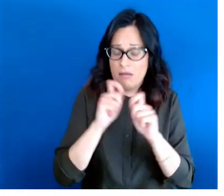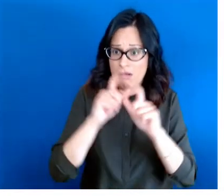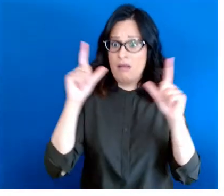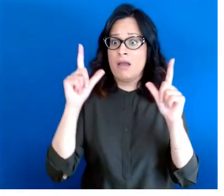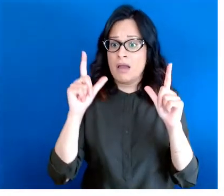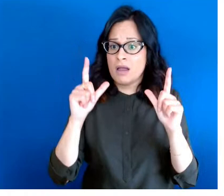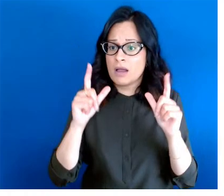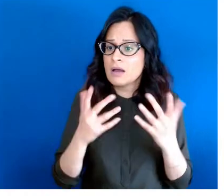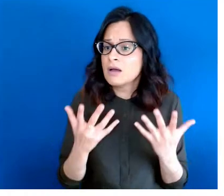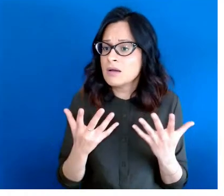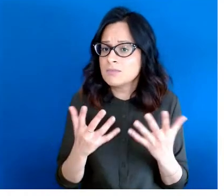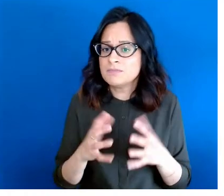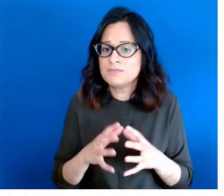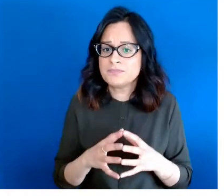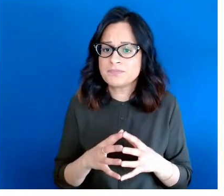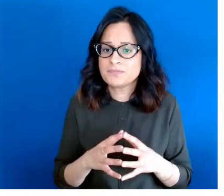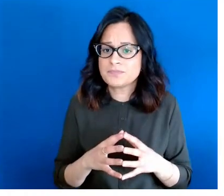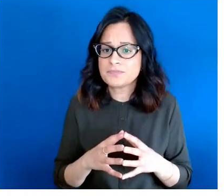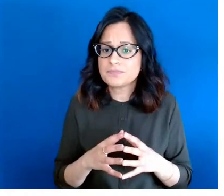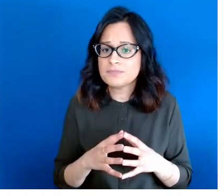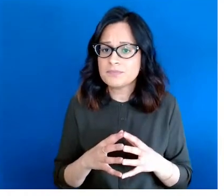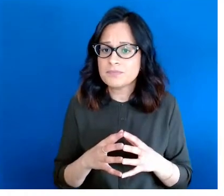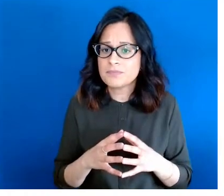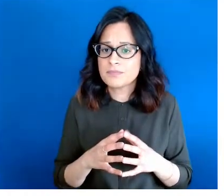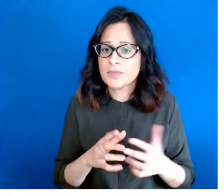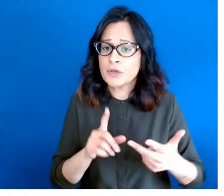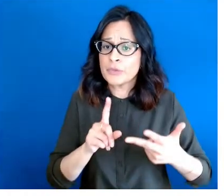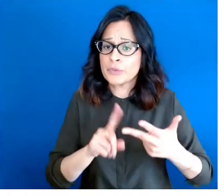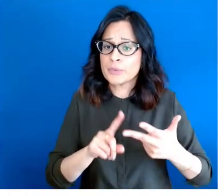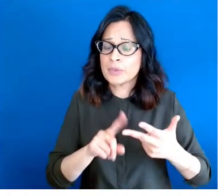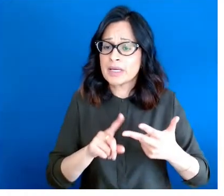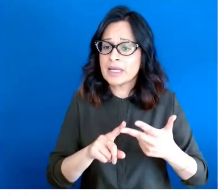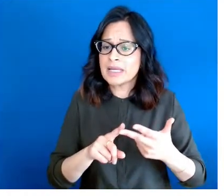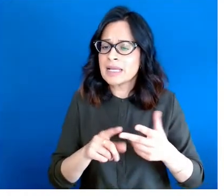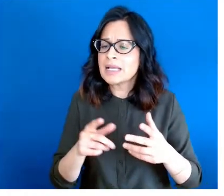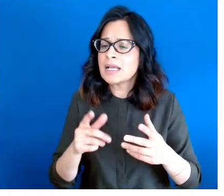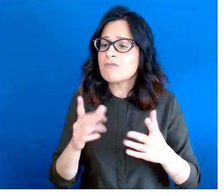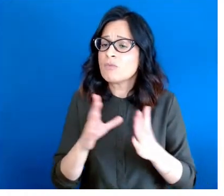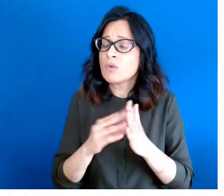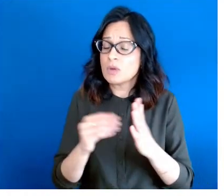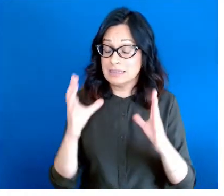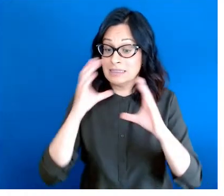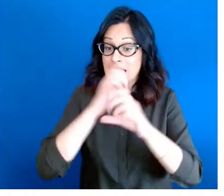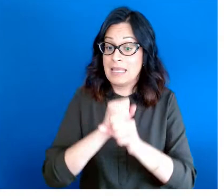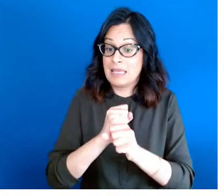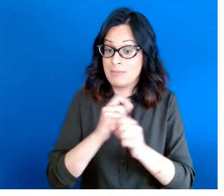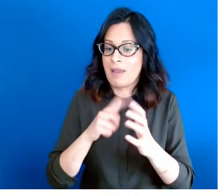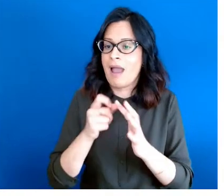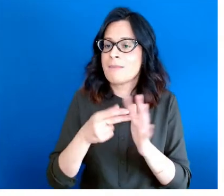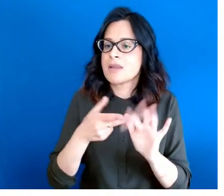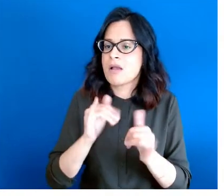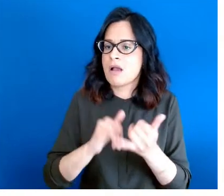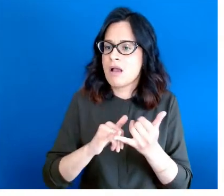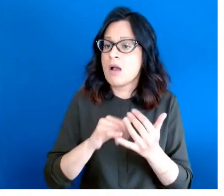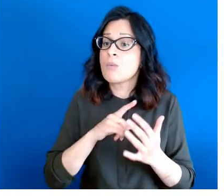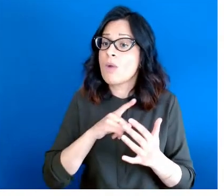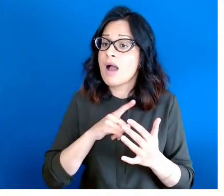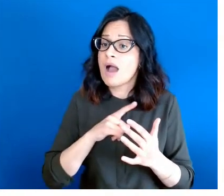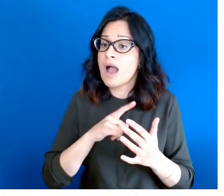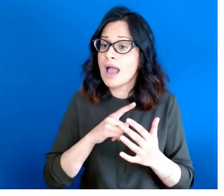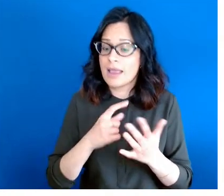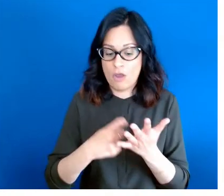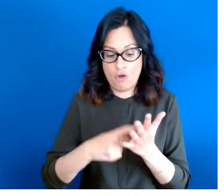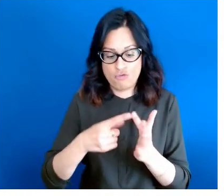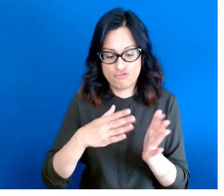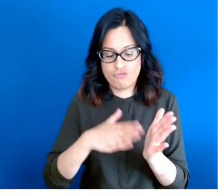similar to obstructive sleep apnea, where the deep phases of REM sleep that we